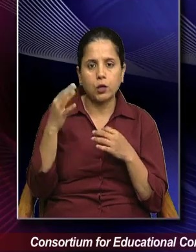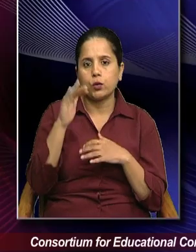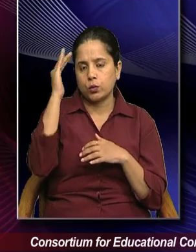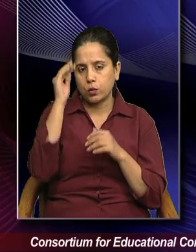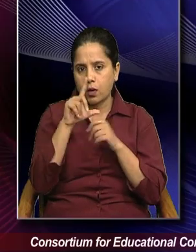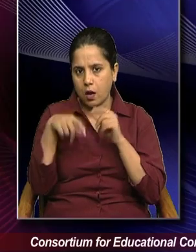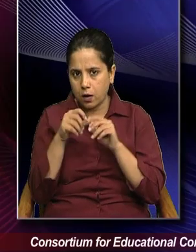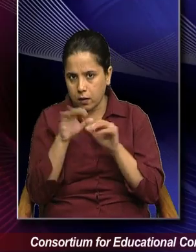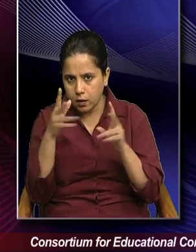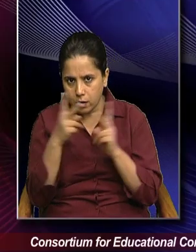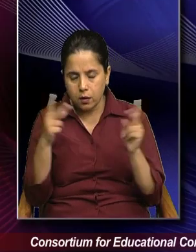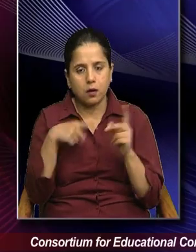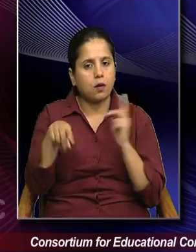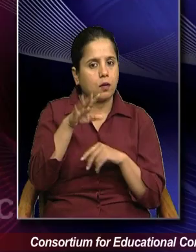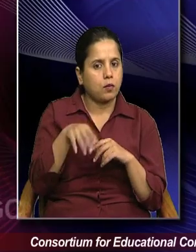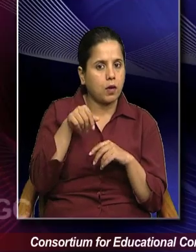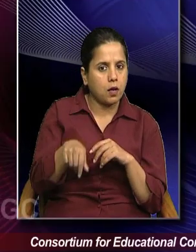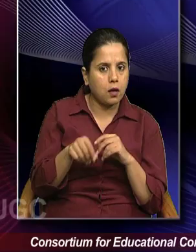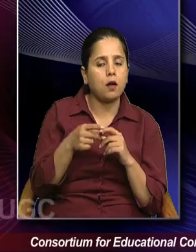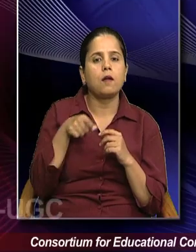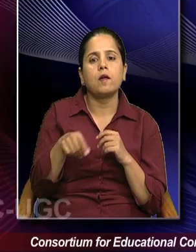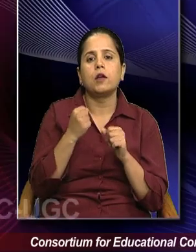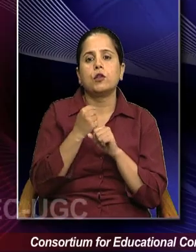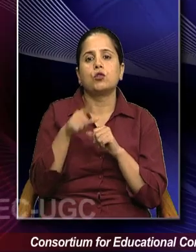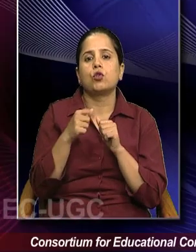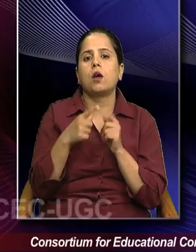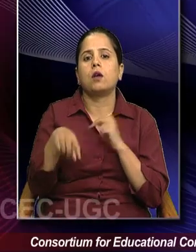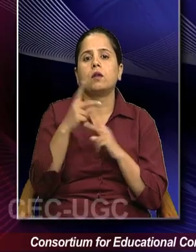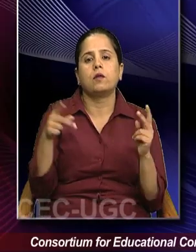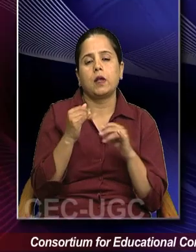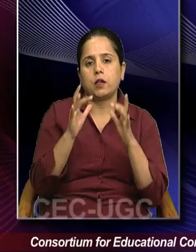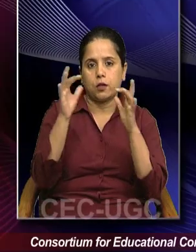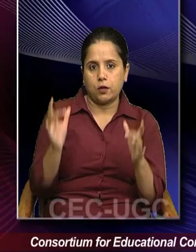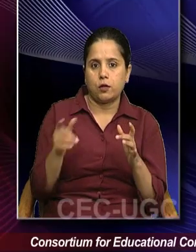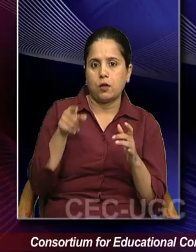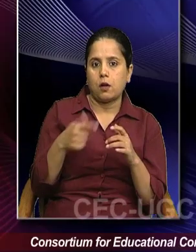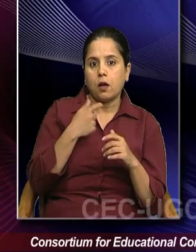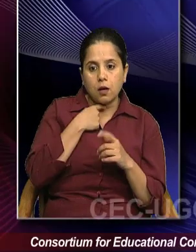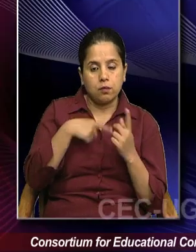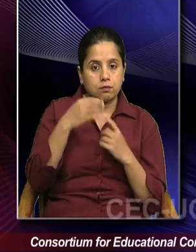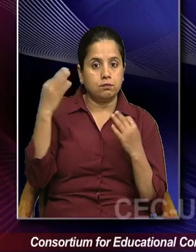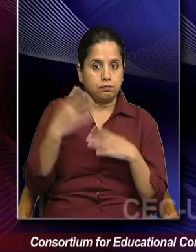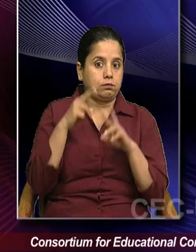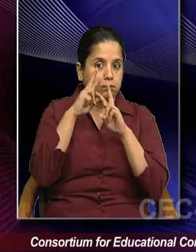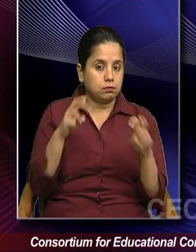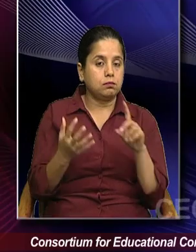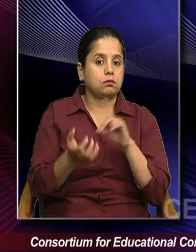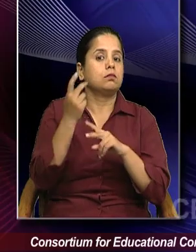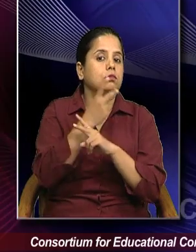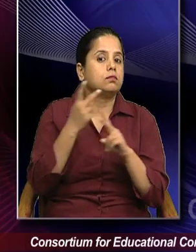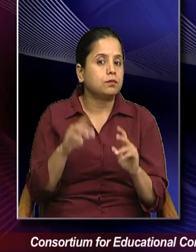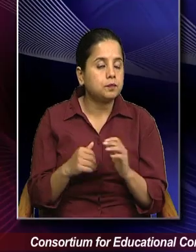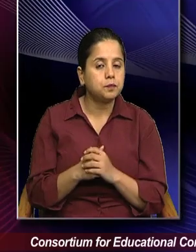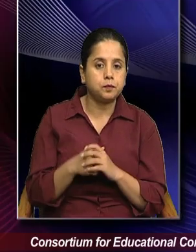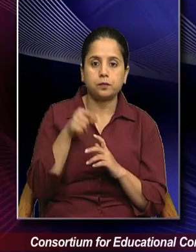alerts, and monitor press feeds from journals and institutions to find promising new research. uh,